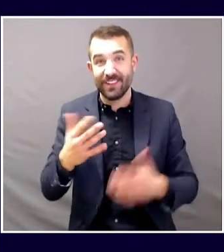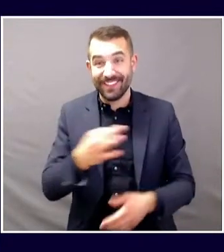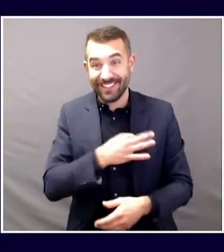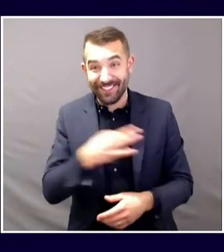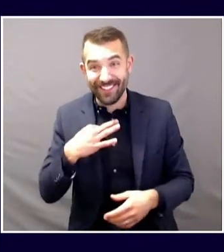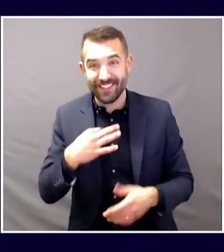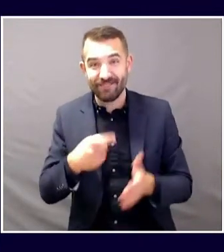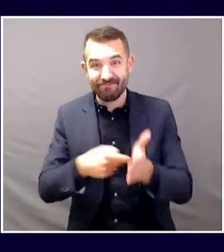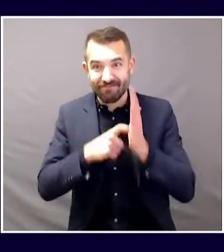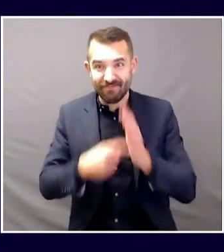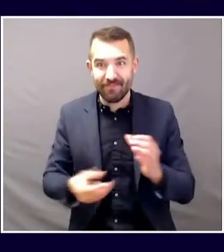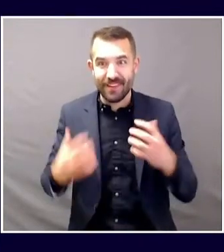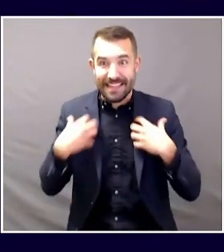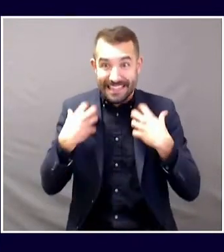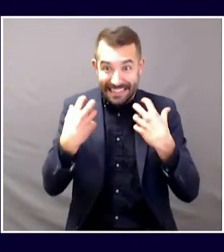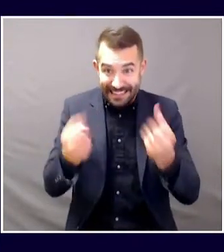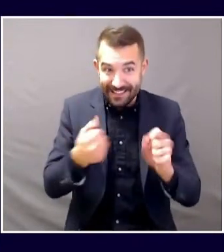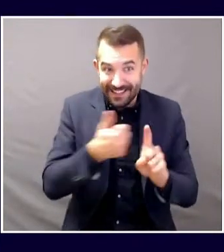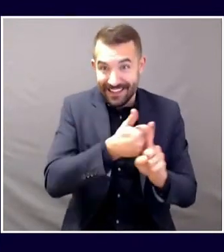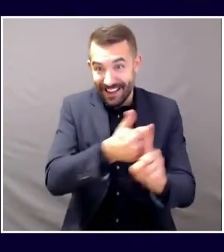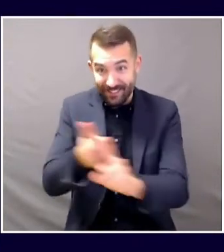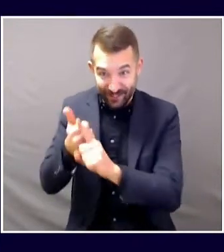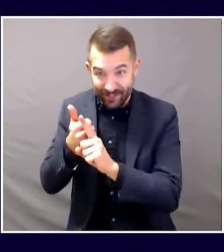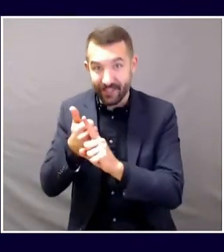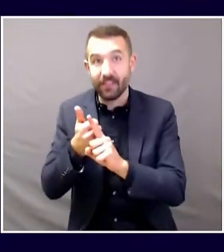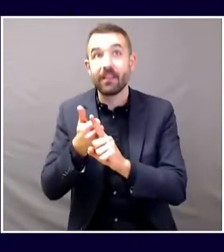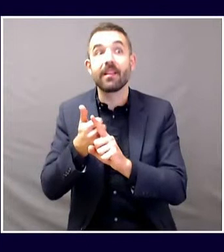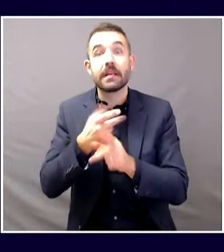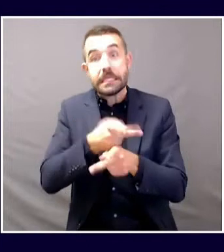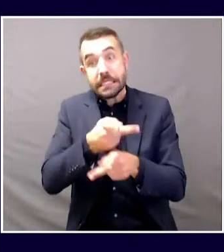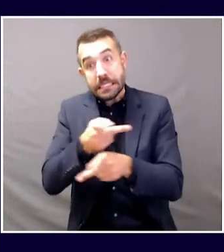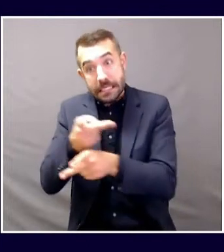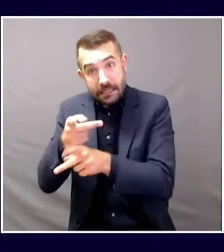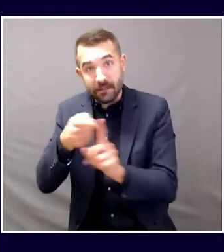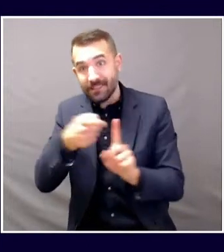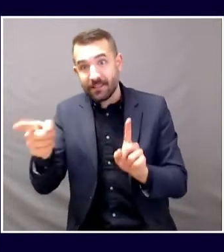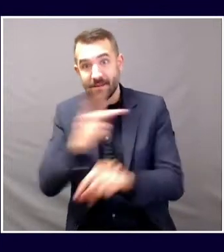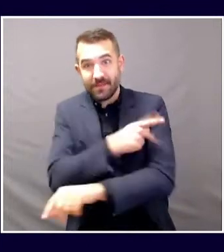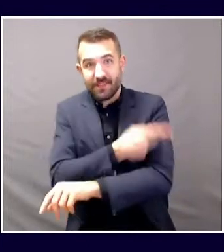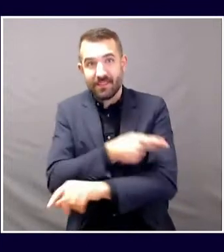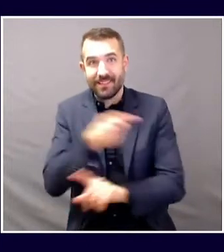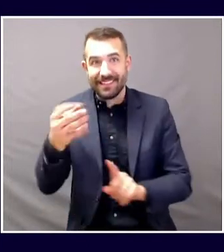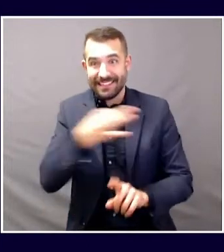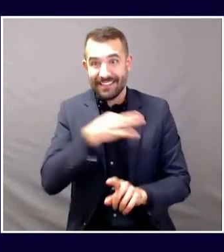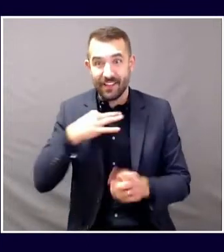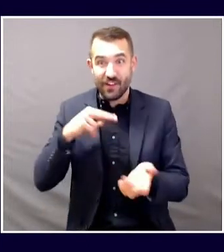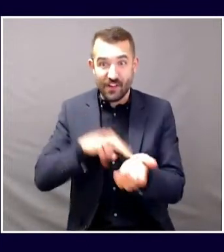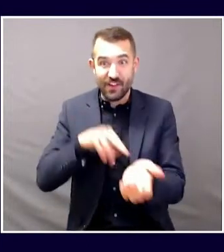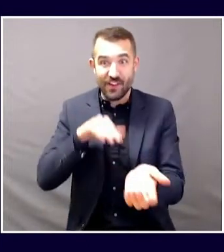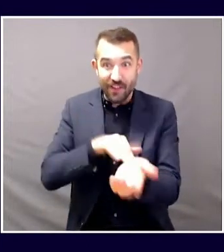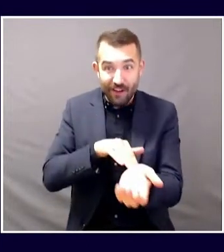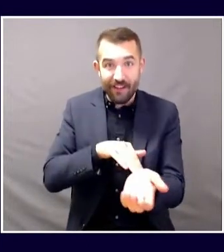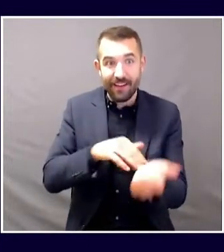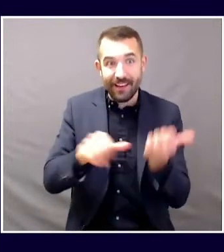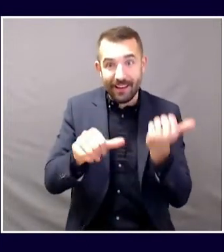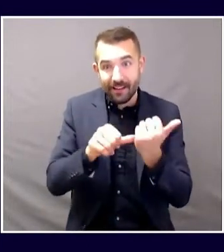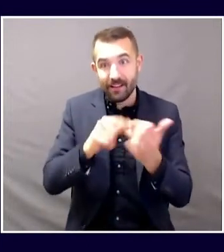to take care of patients. So for that reason, we've dusted off those plans and re-immersed ourselves in those